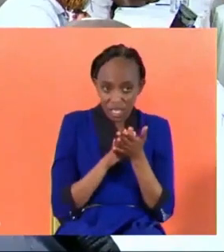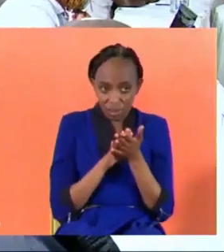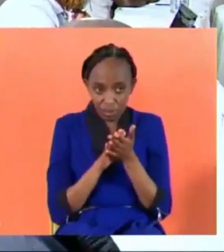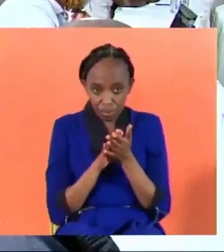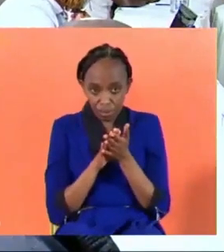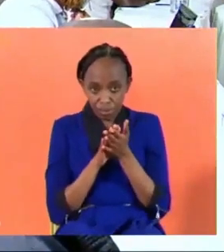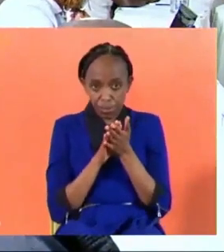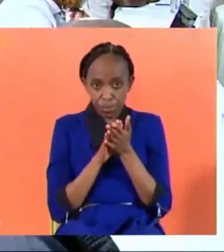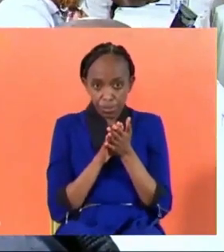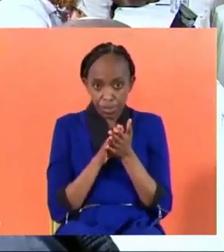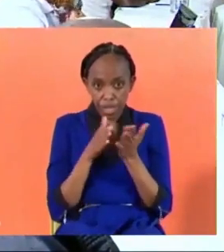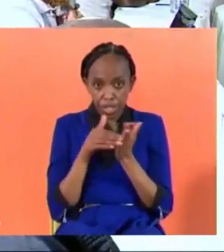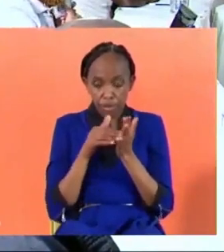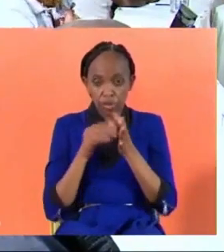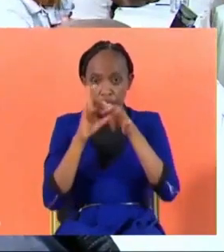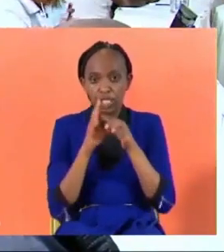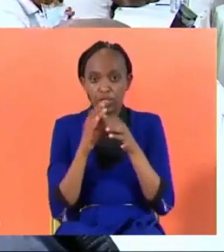a loose coalition of